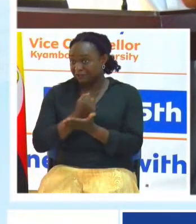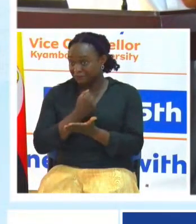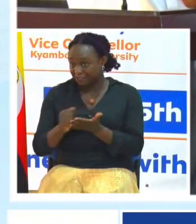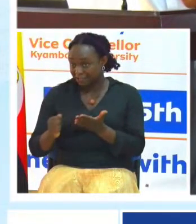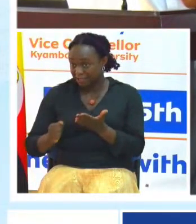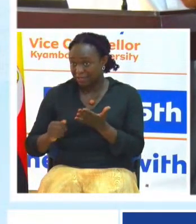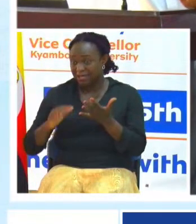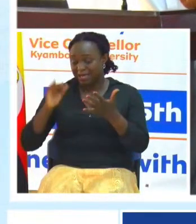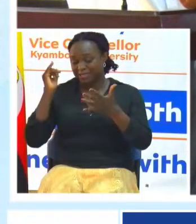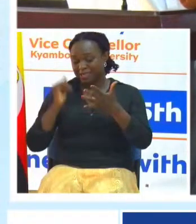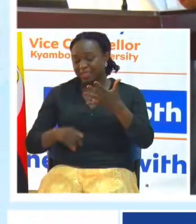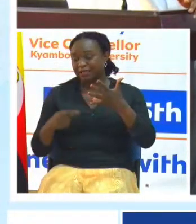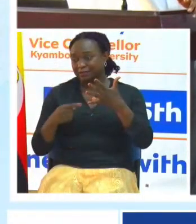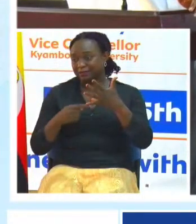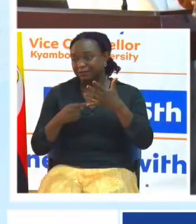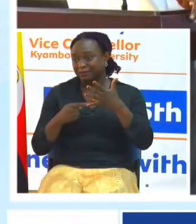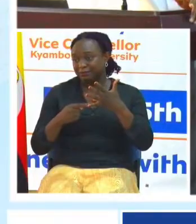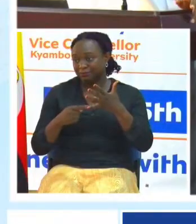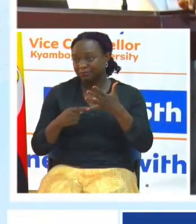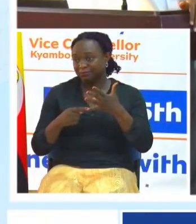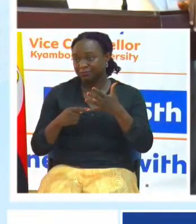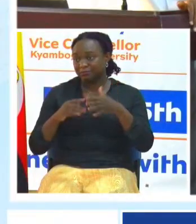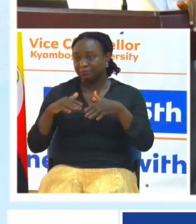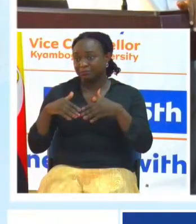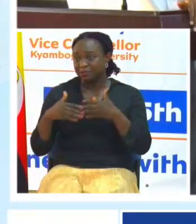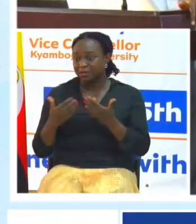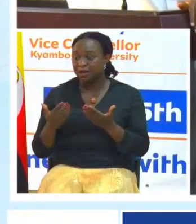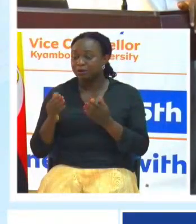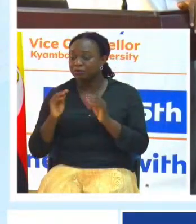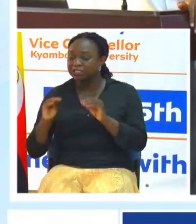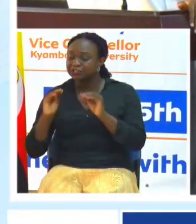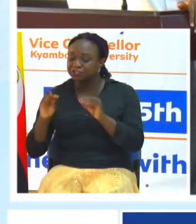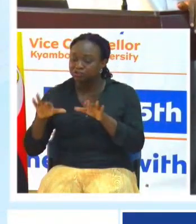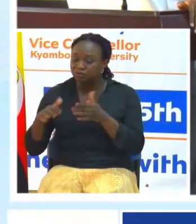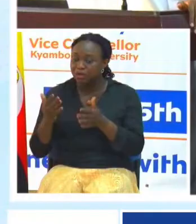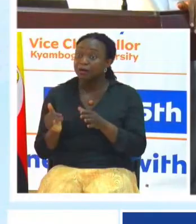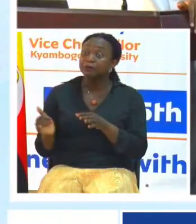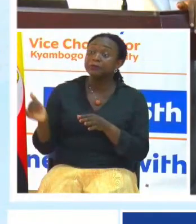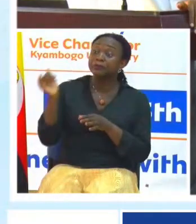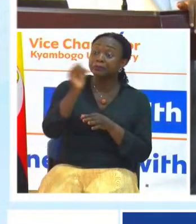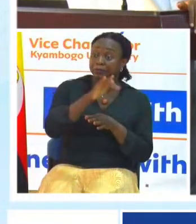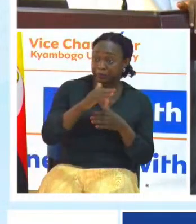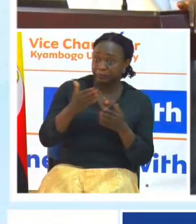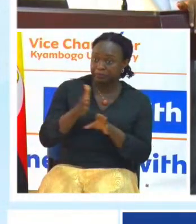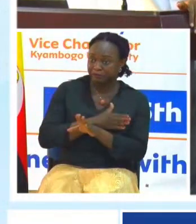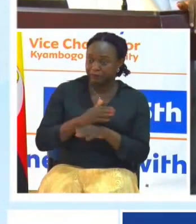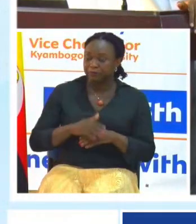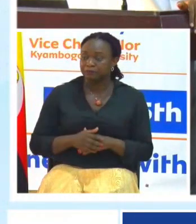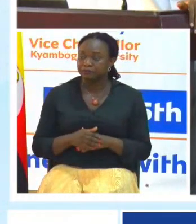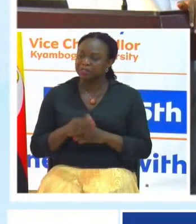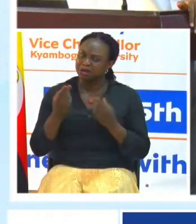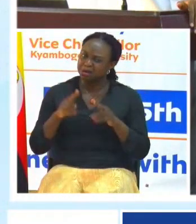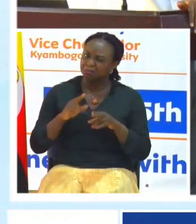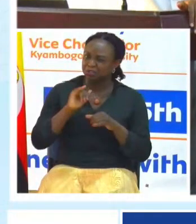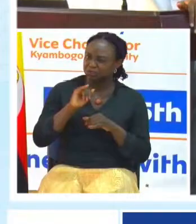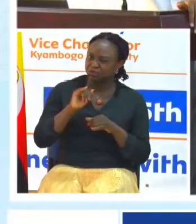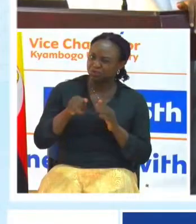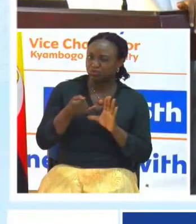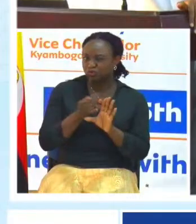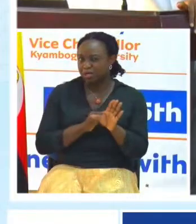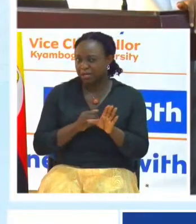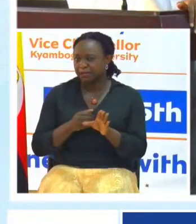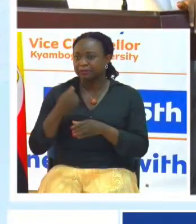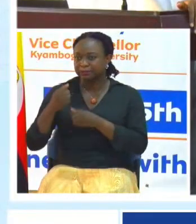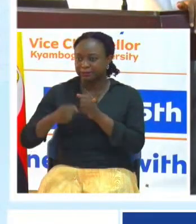And the fifth step is pre-departure orientation, which happens every July of every year.